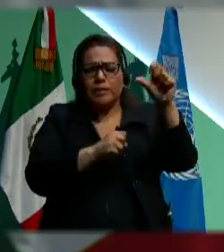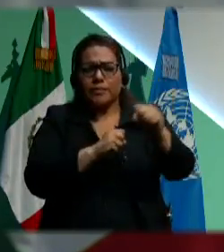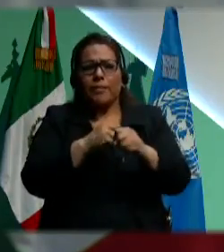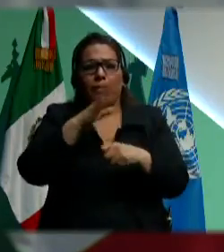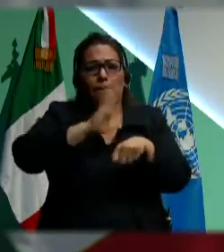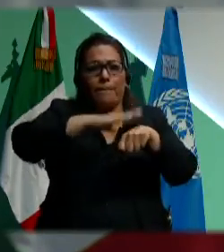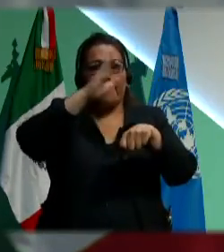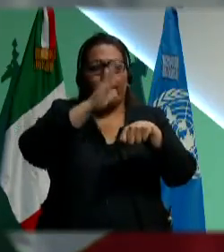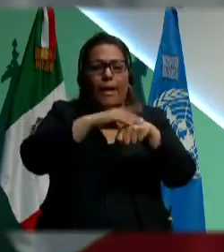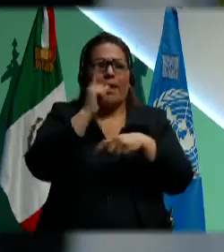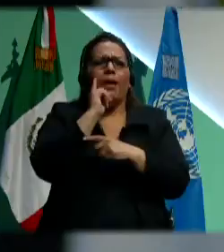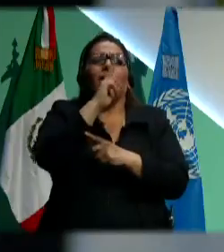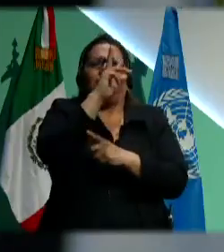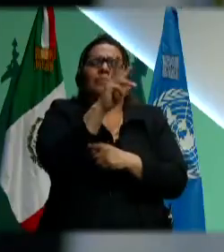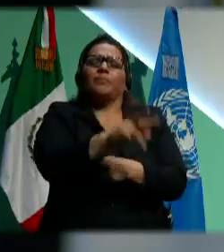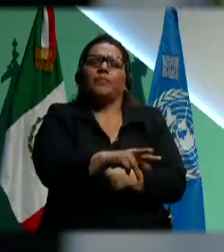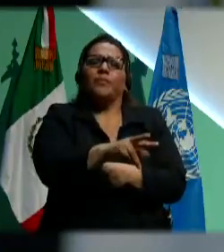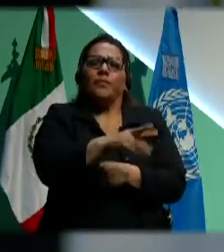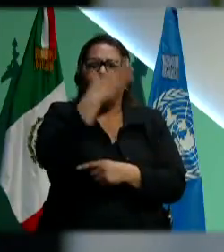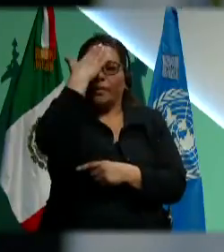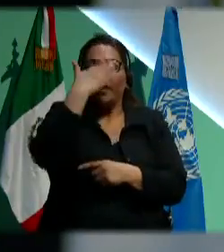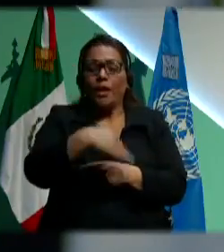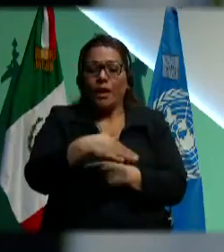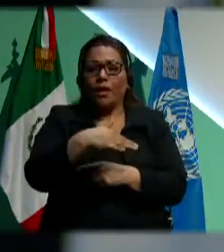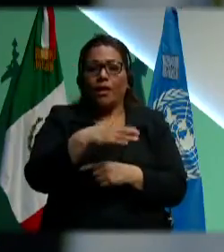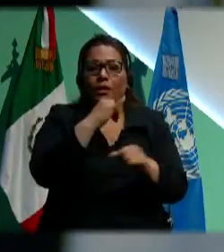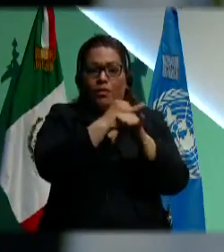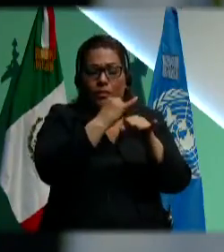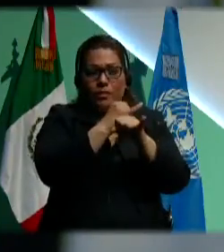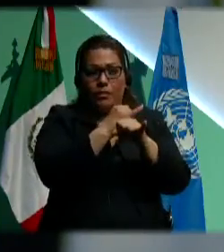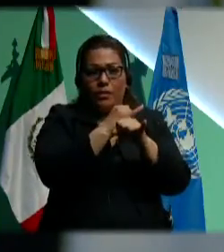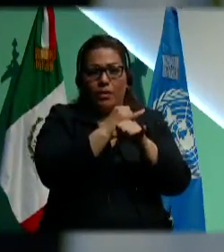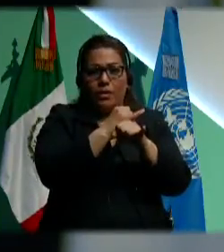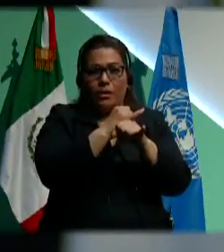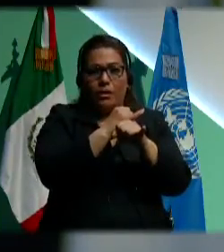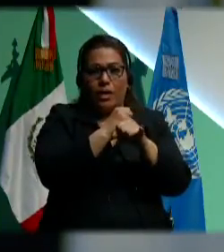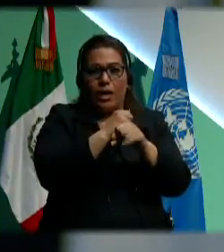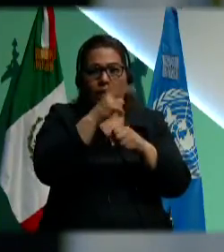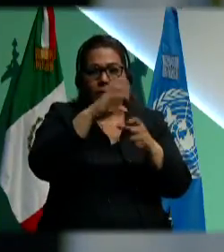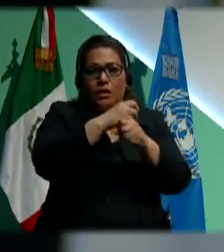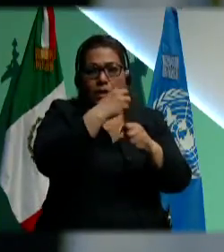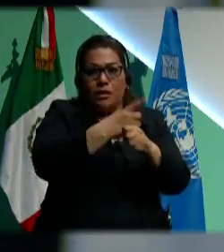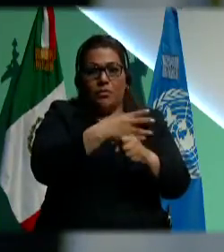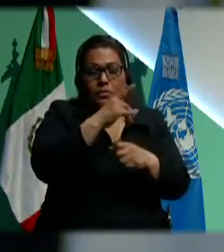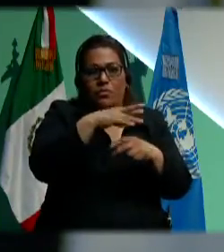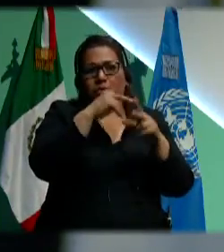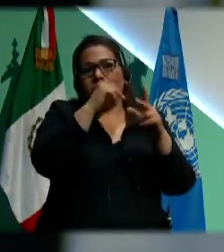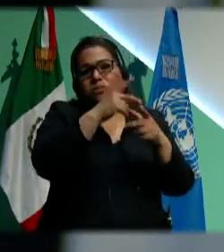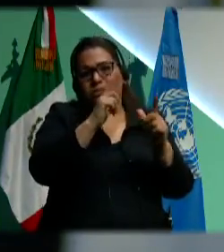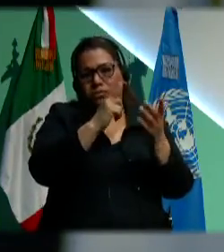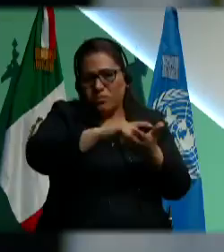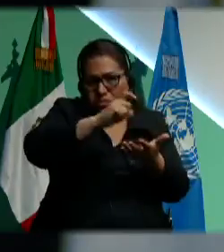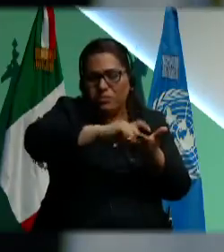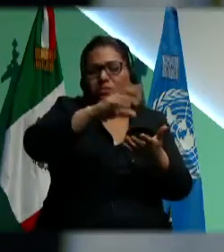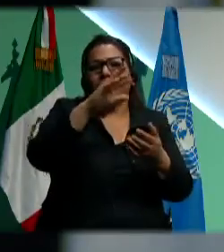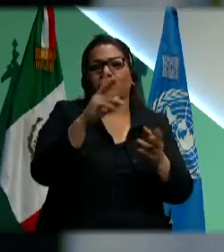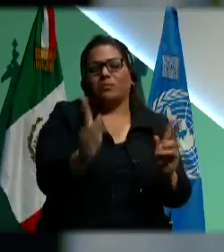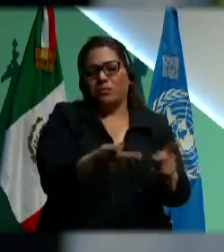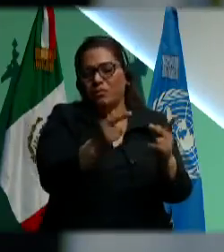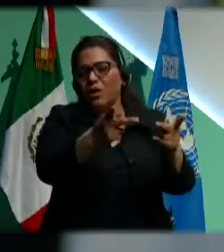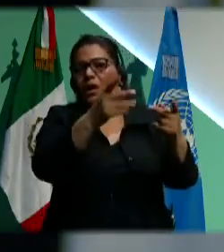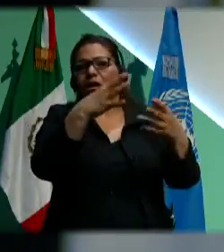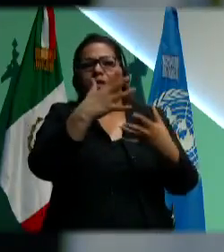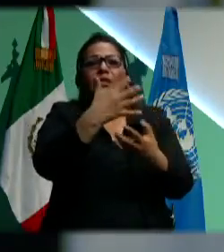of a consumptive society where the race for big data co-opts us as willing slaves of